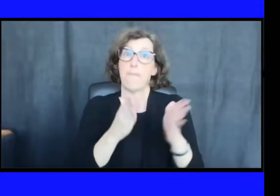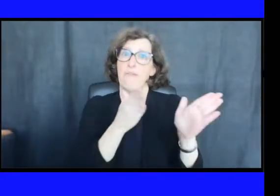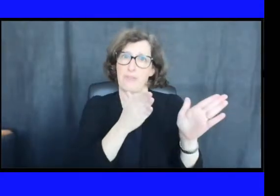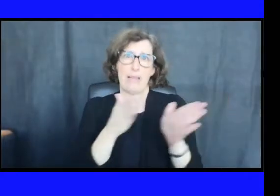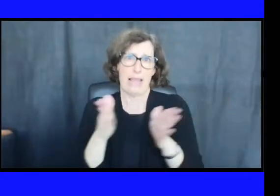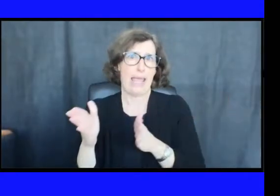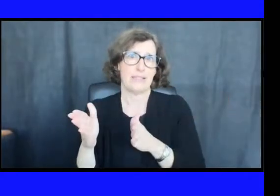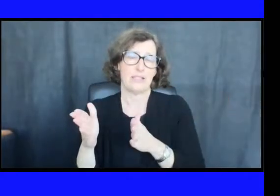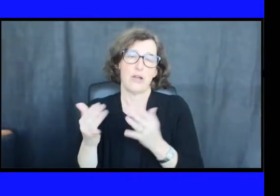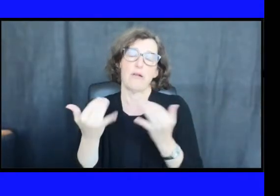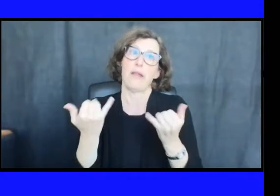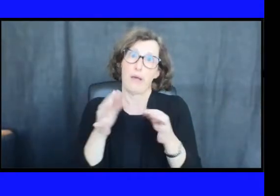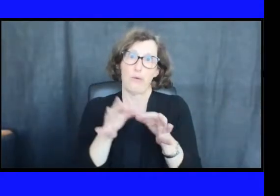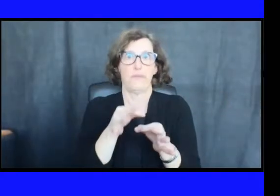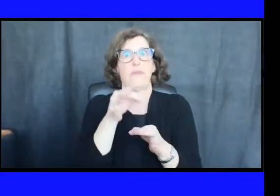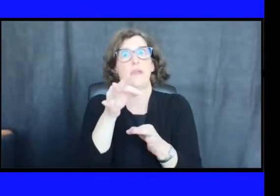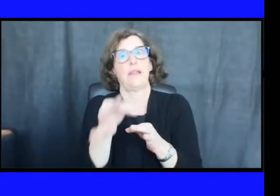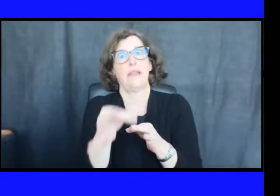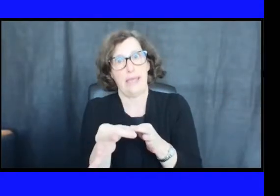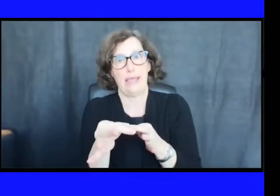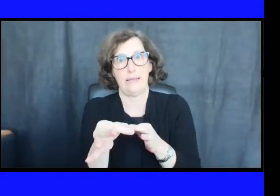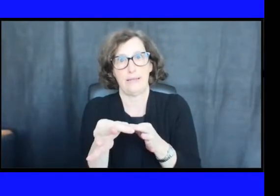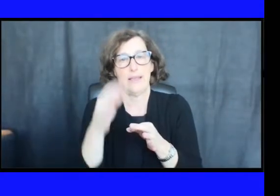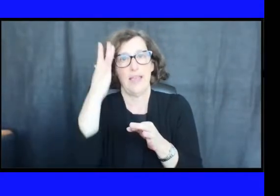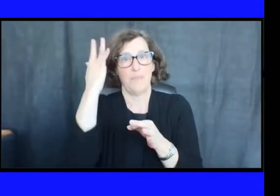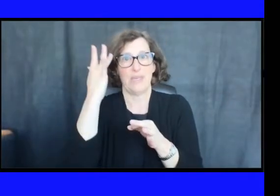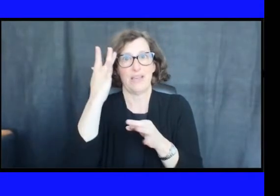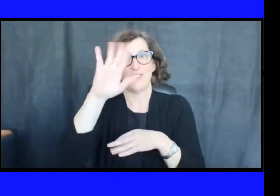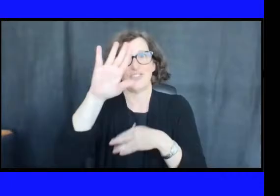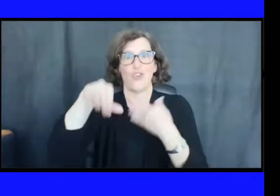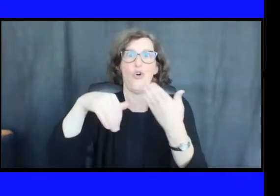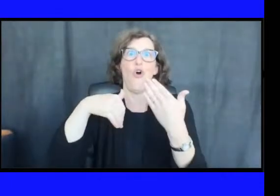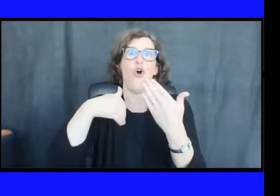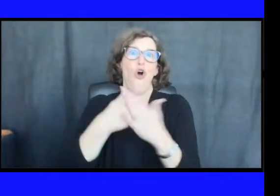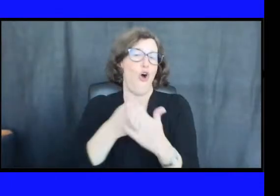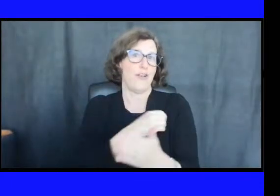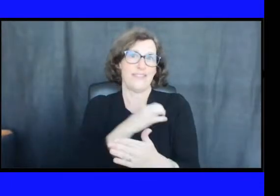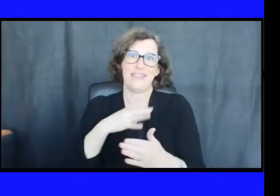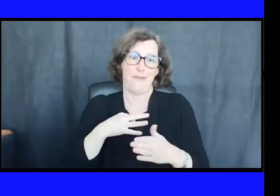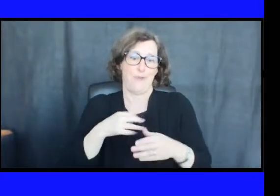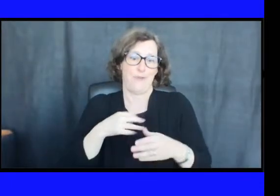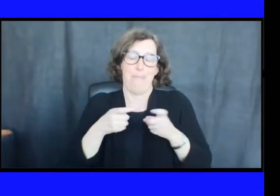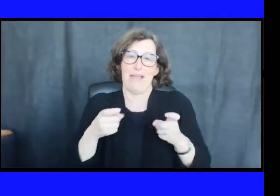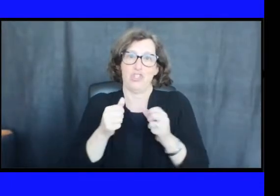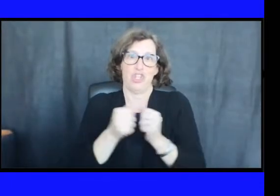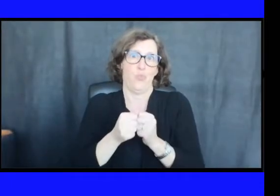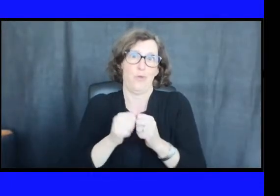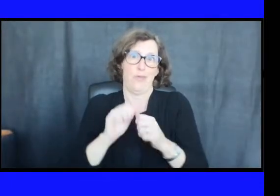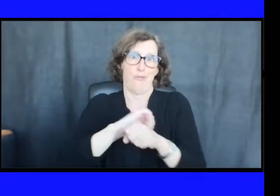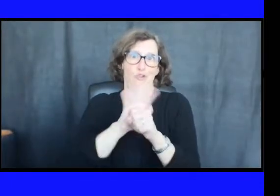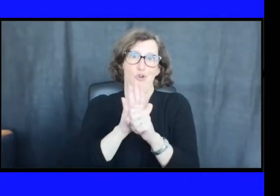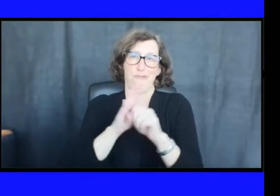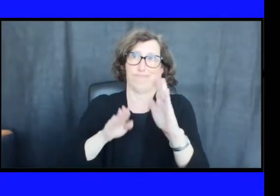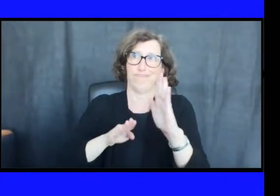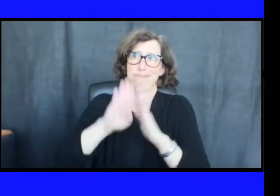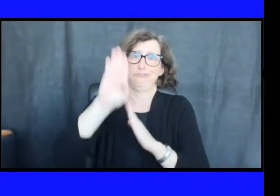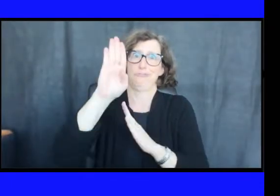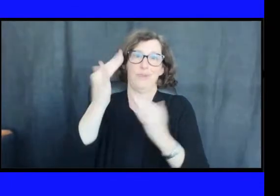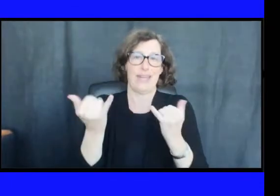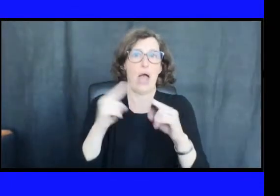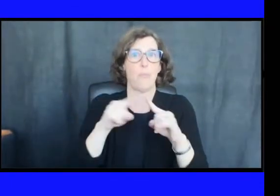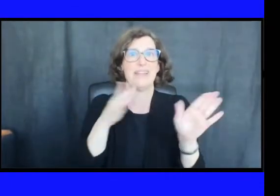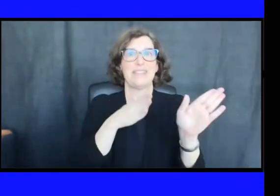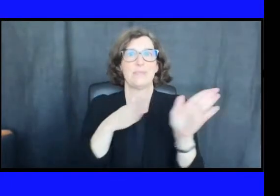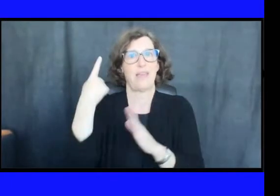of our kidney function algorithm, looking at the potential impact of the change in using the